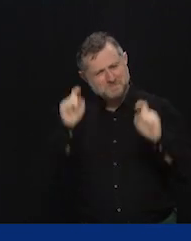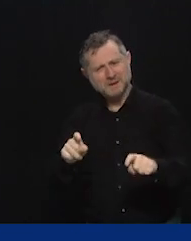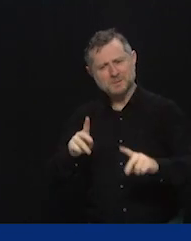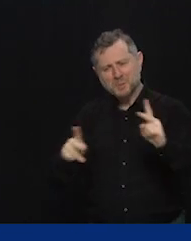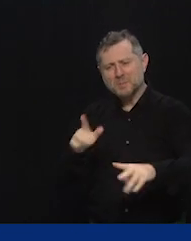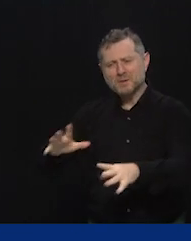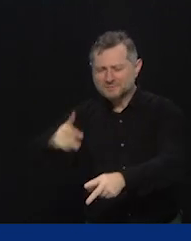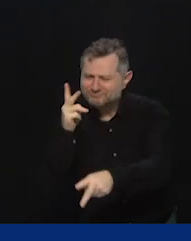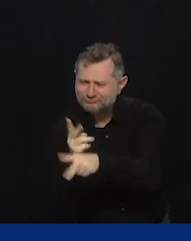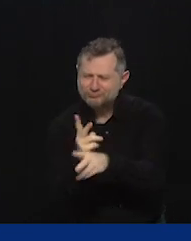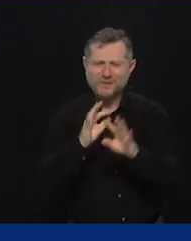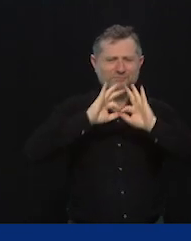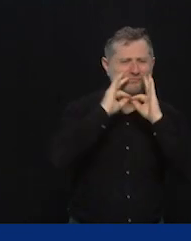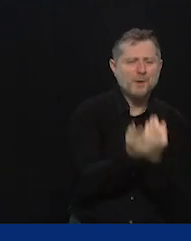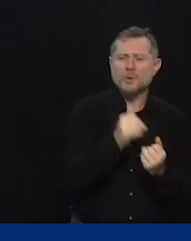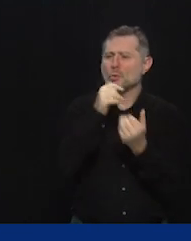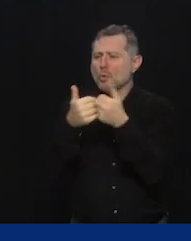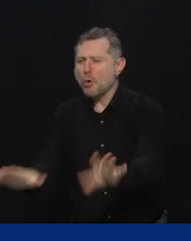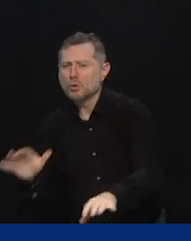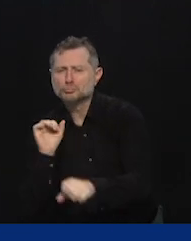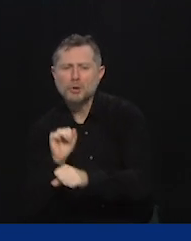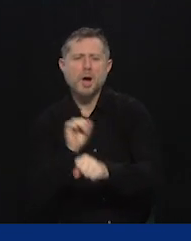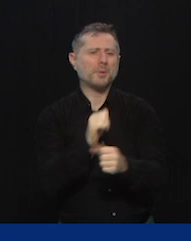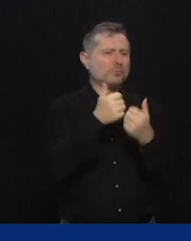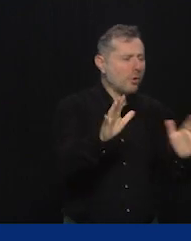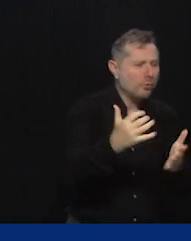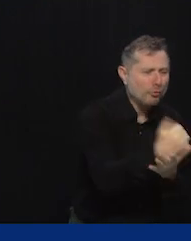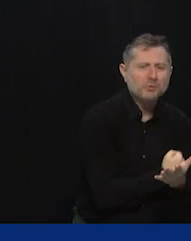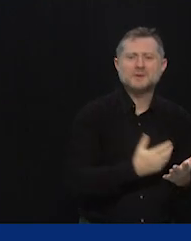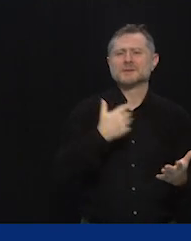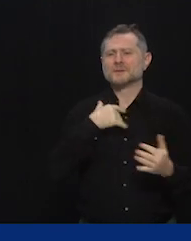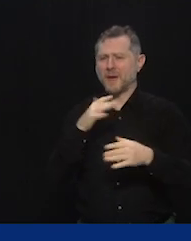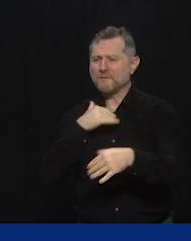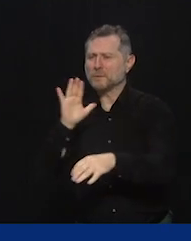and have their position waiting for them to come back. And finally,